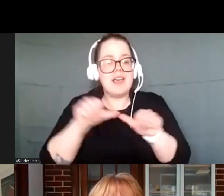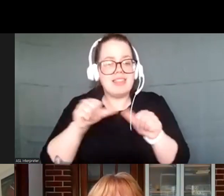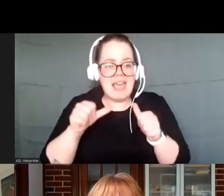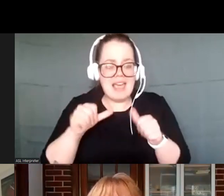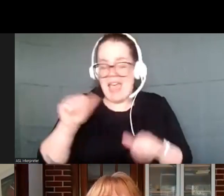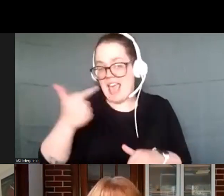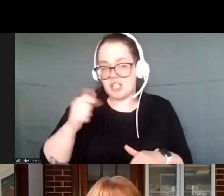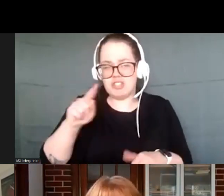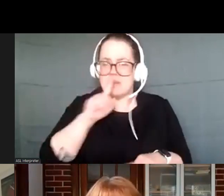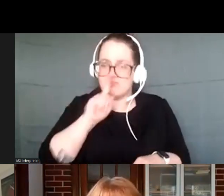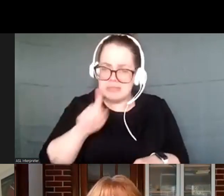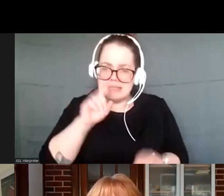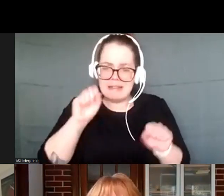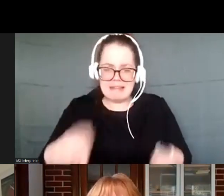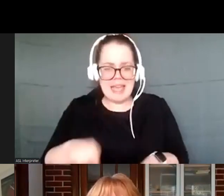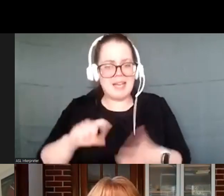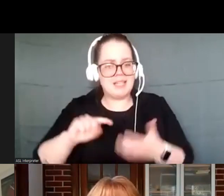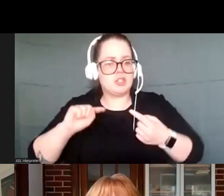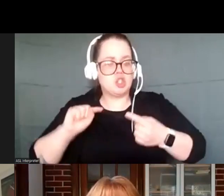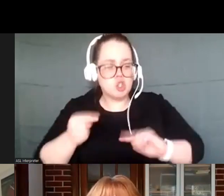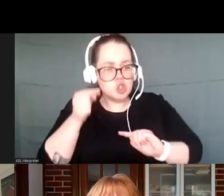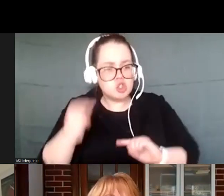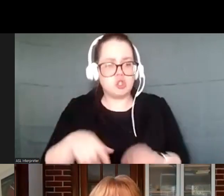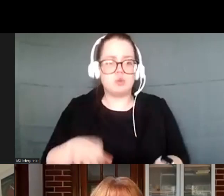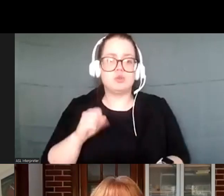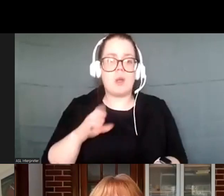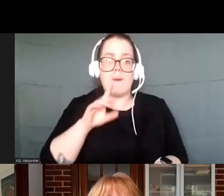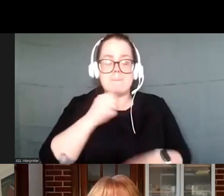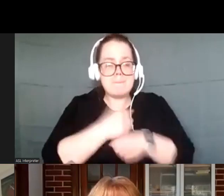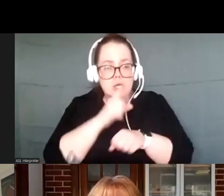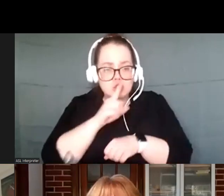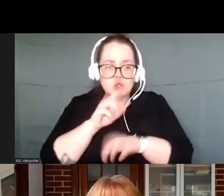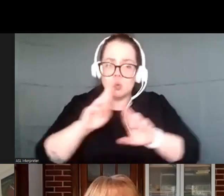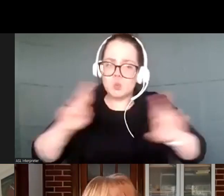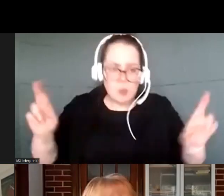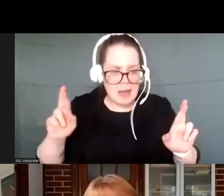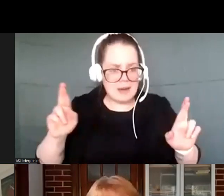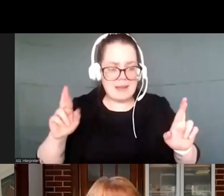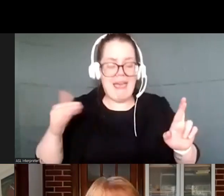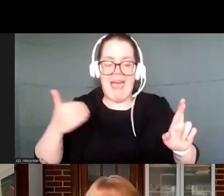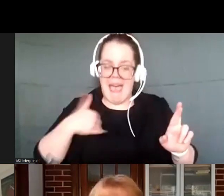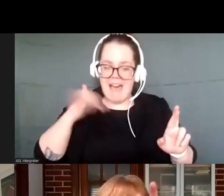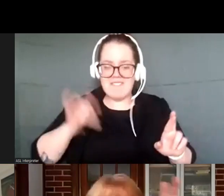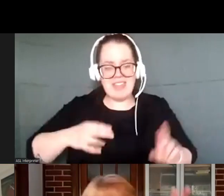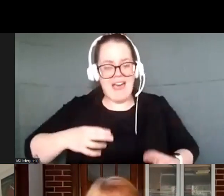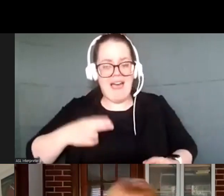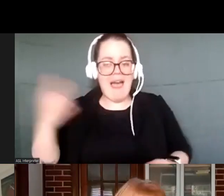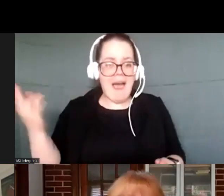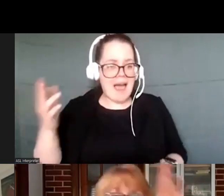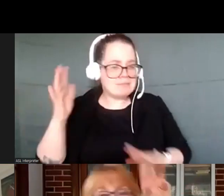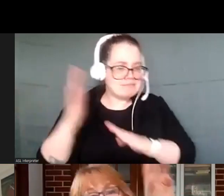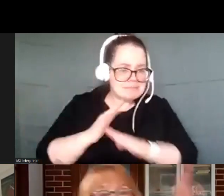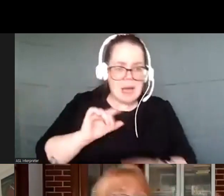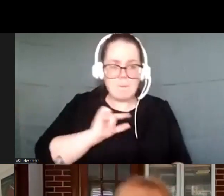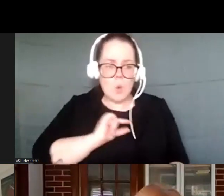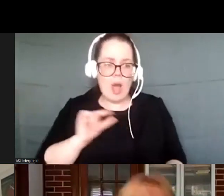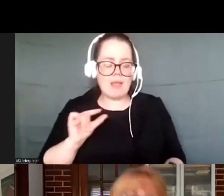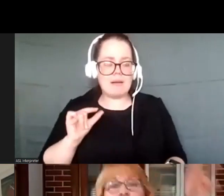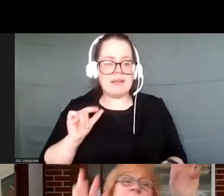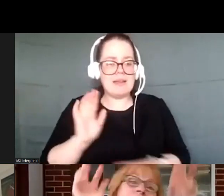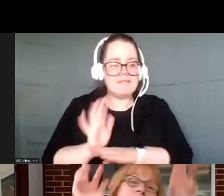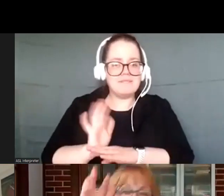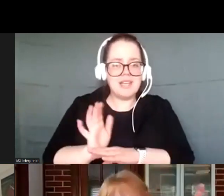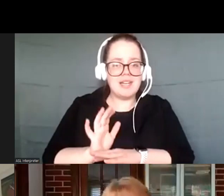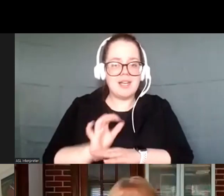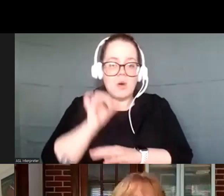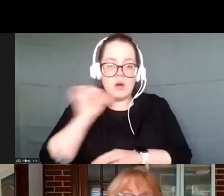you. So be ready. When you're really ready, have the high quality video, not somebody that you're at sea and